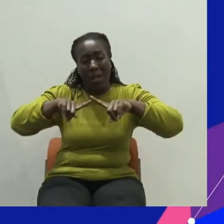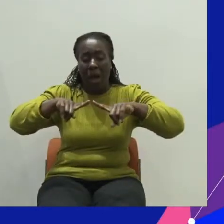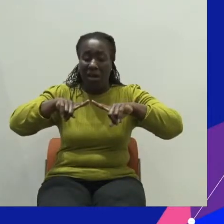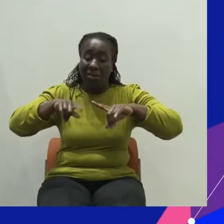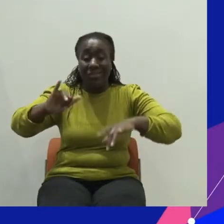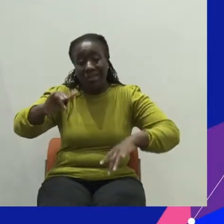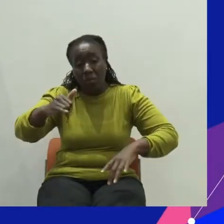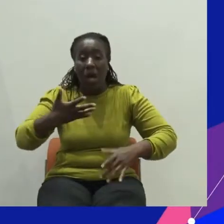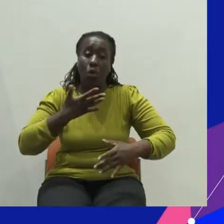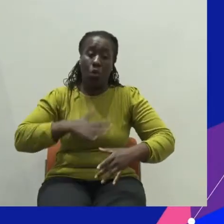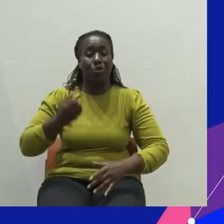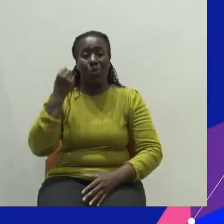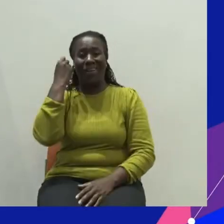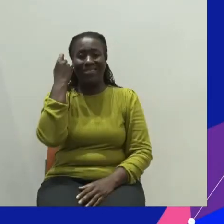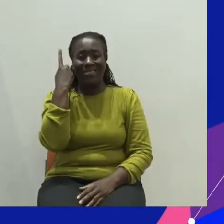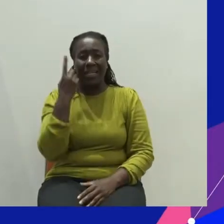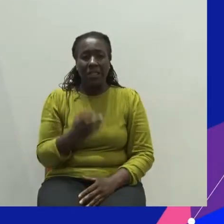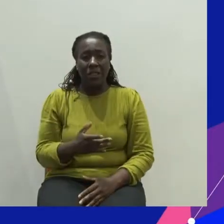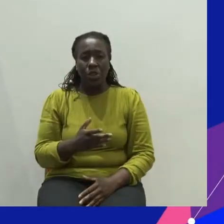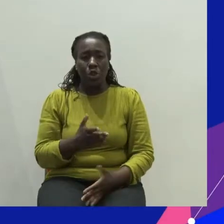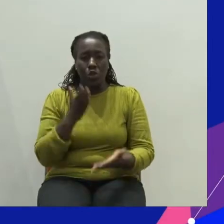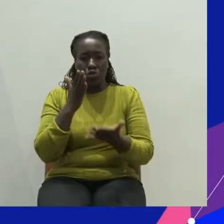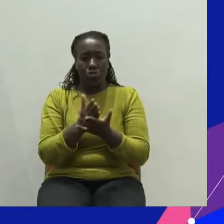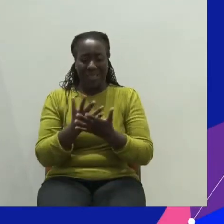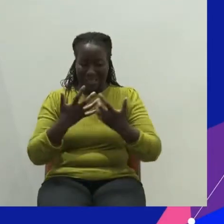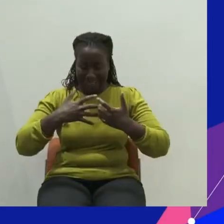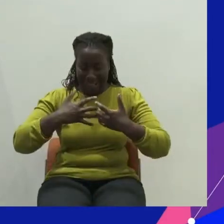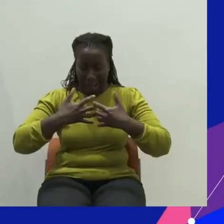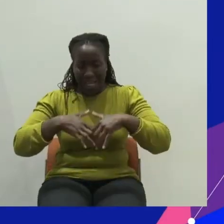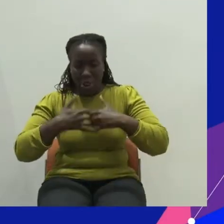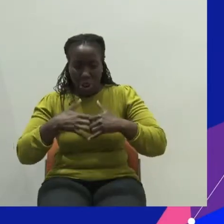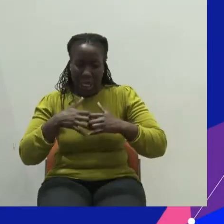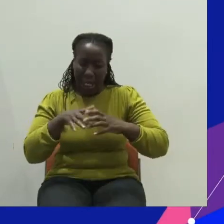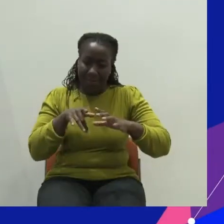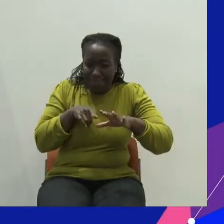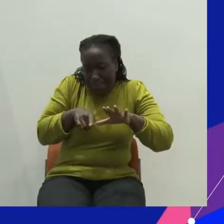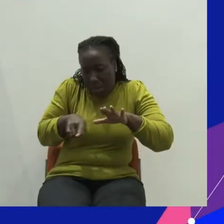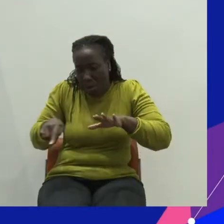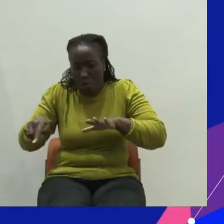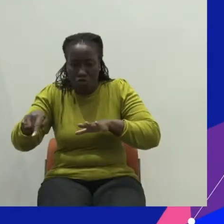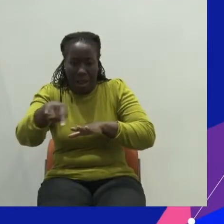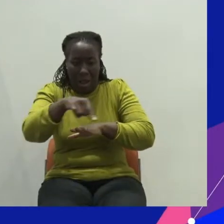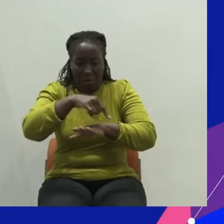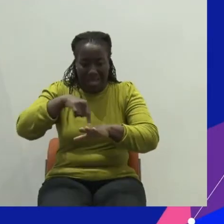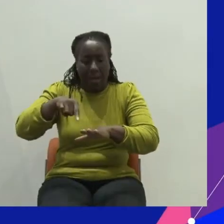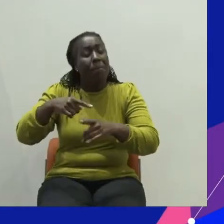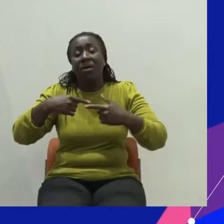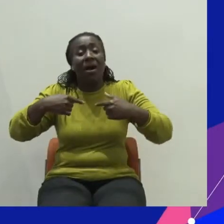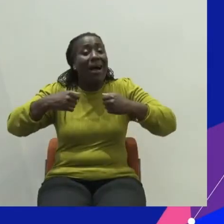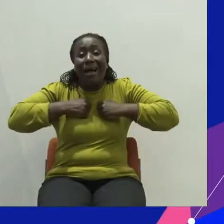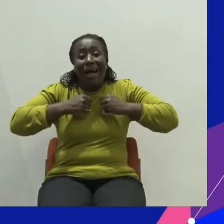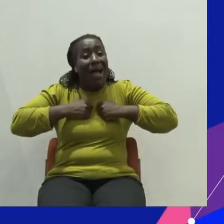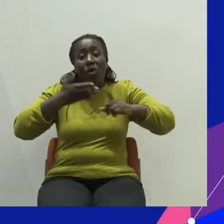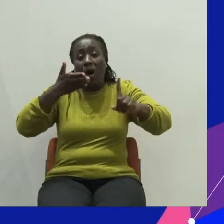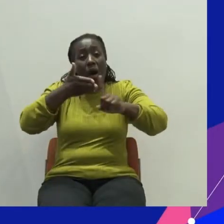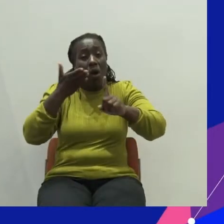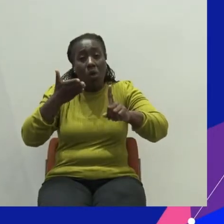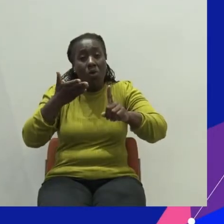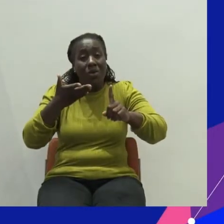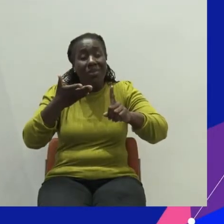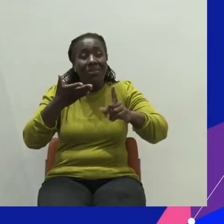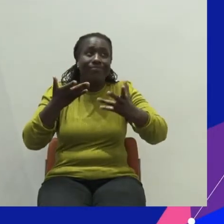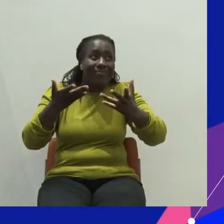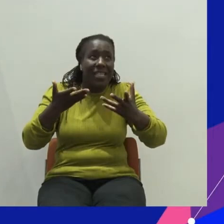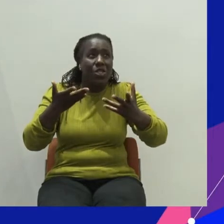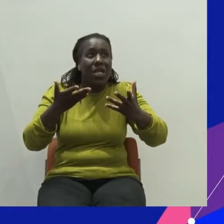times, we want to understand it to be able to really engineer around it. But our objectives, if our